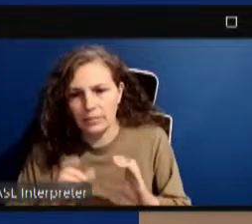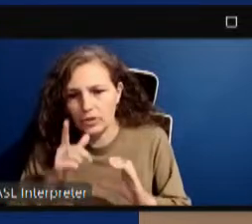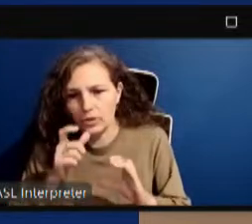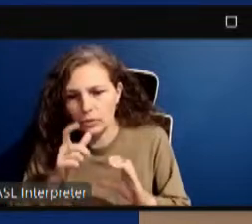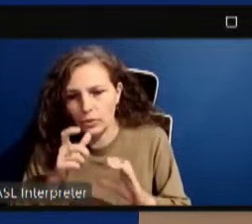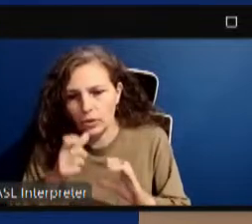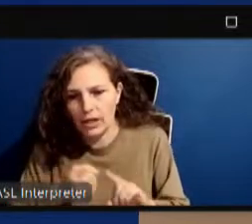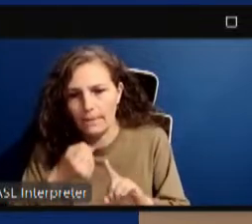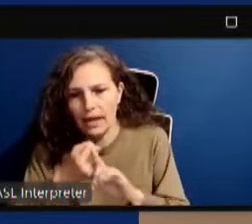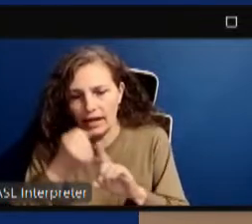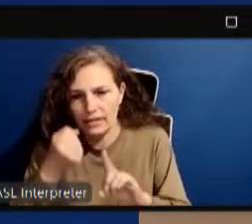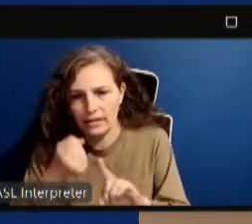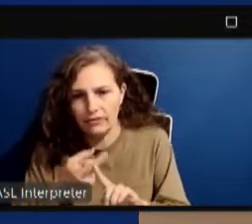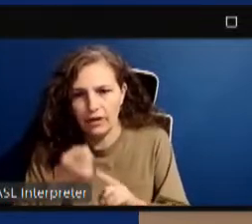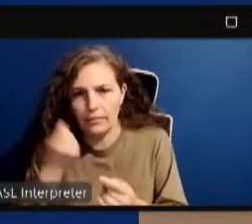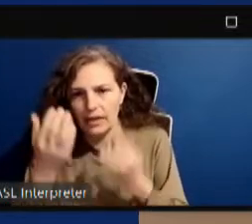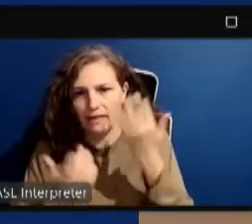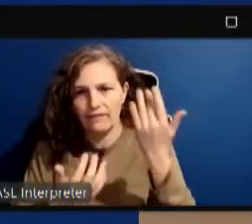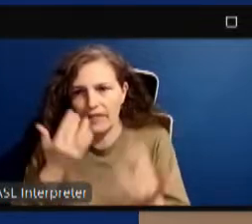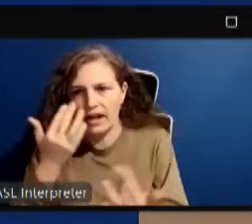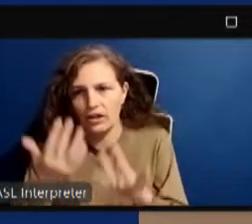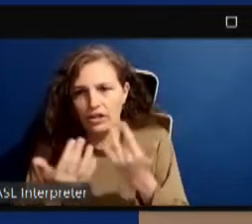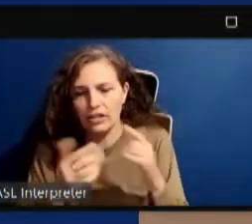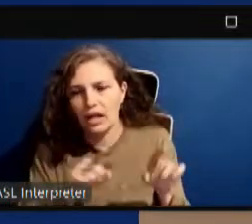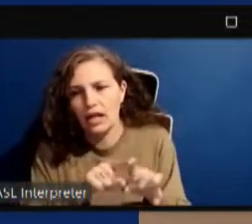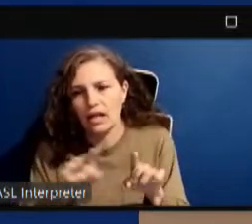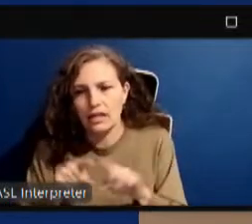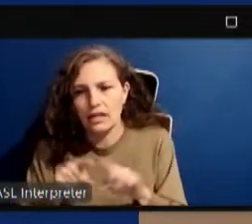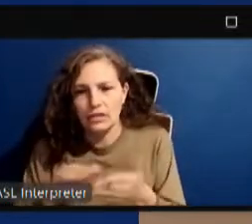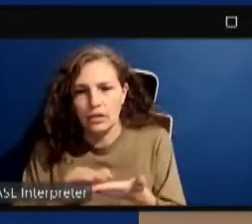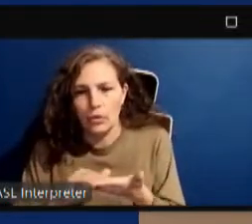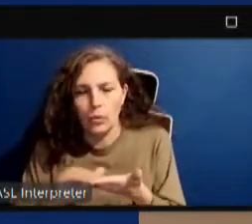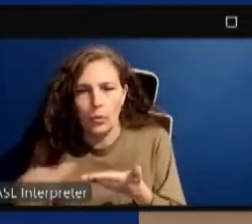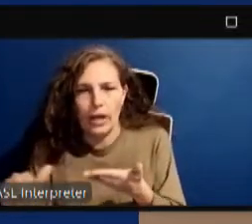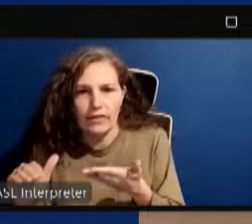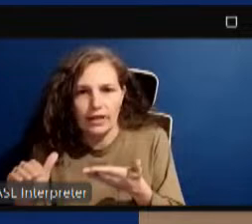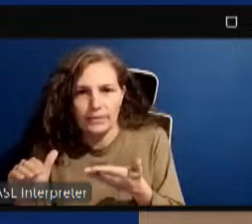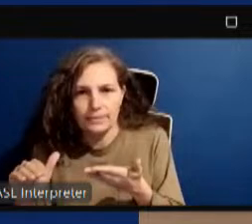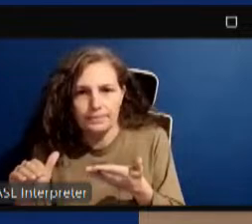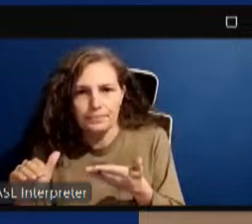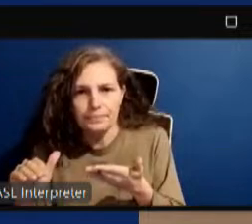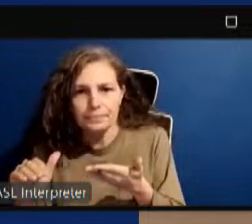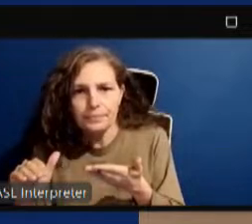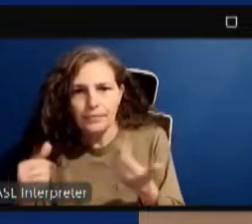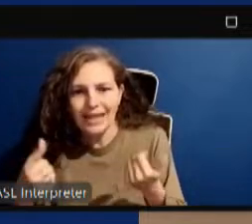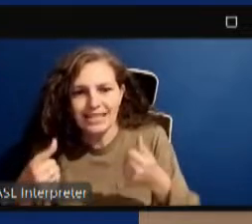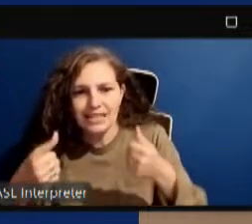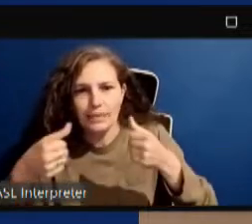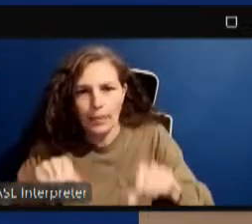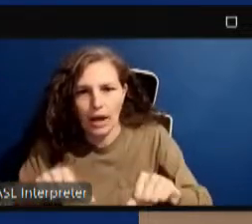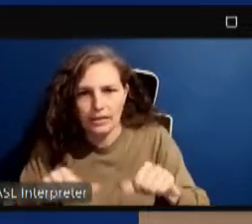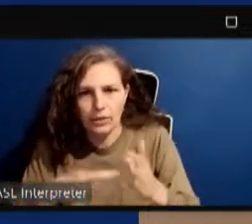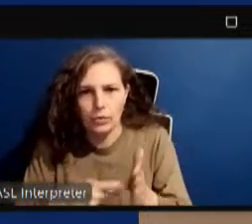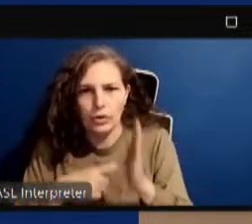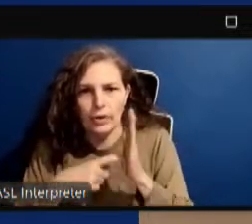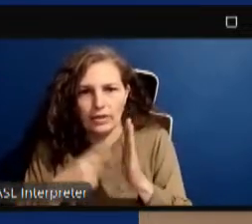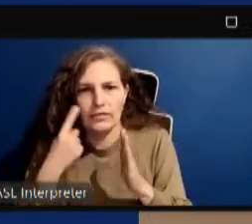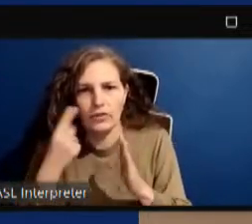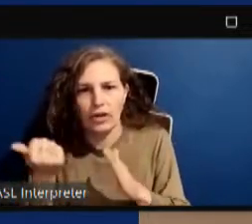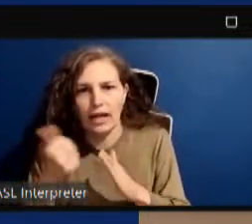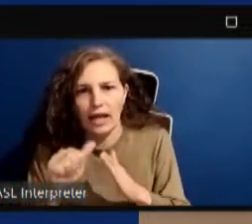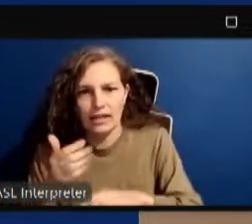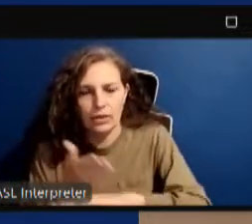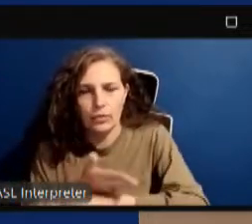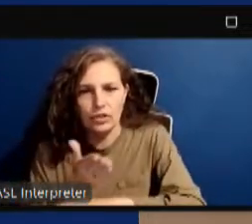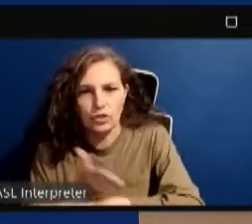fires, as well as waiving deposit requirements for any restoration for small